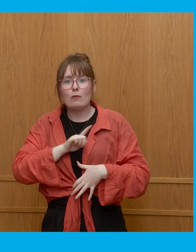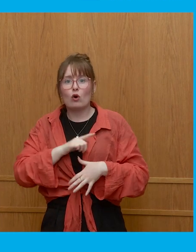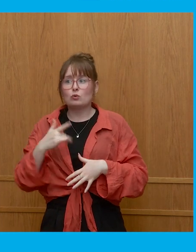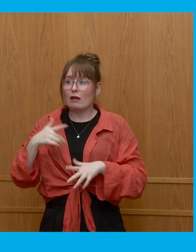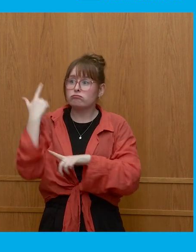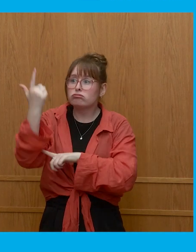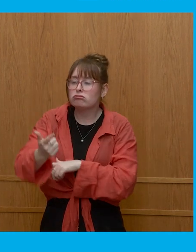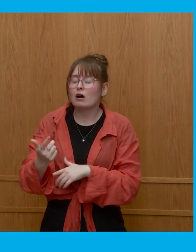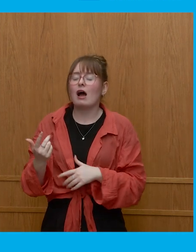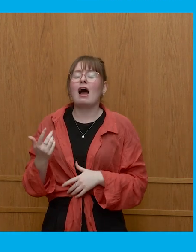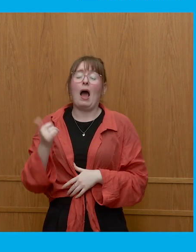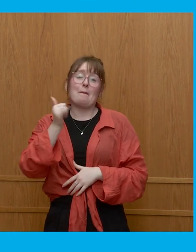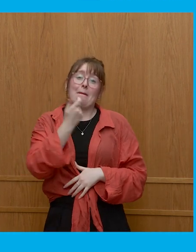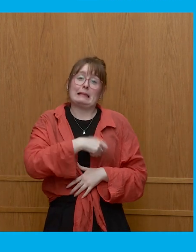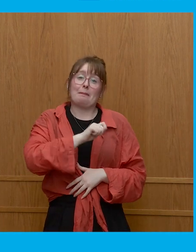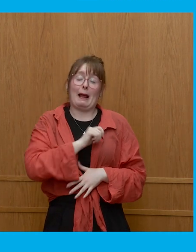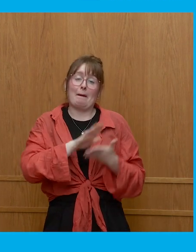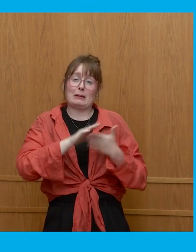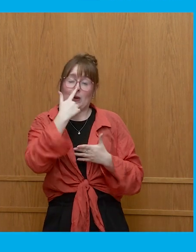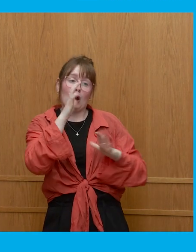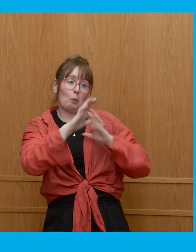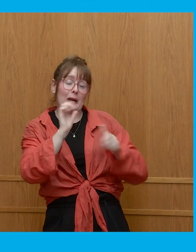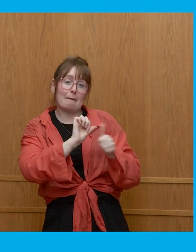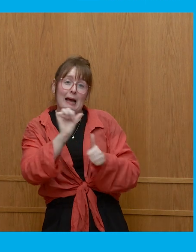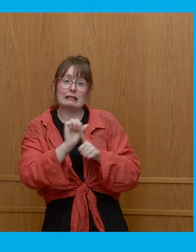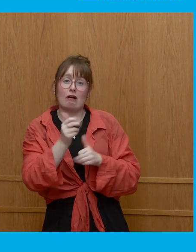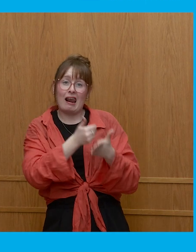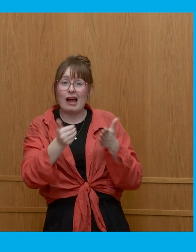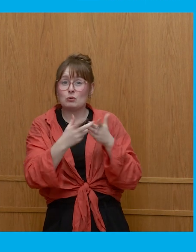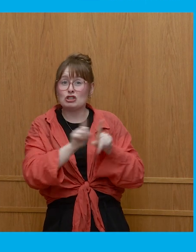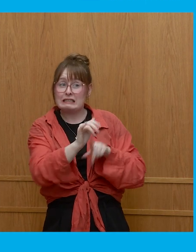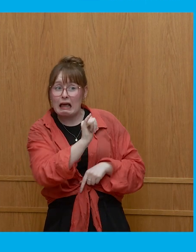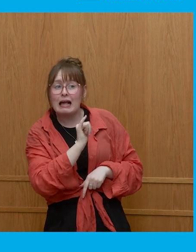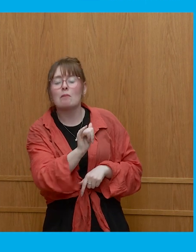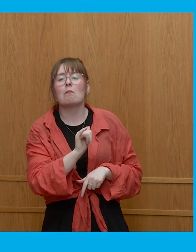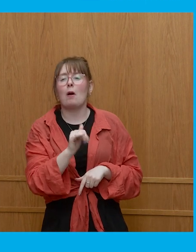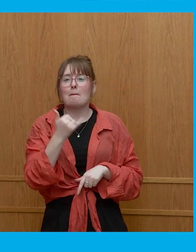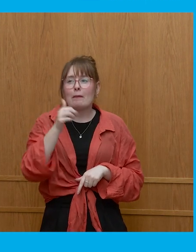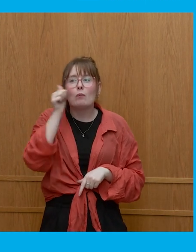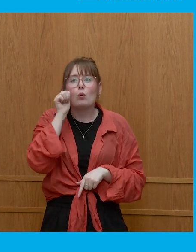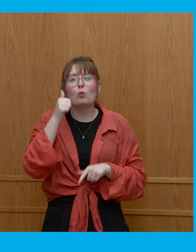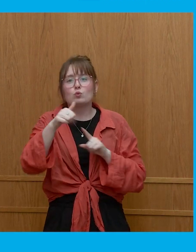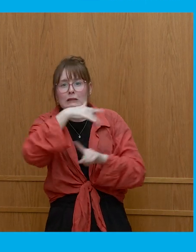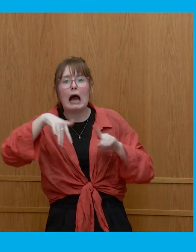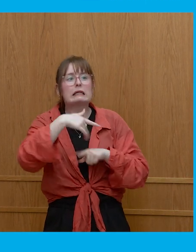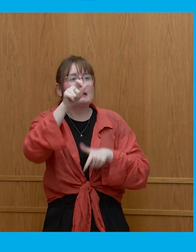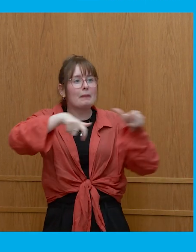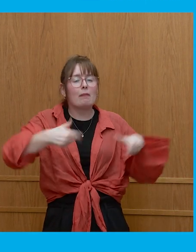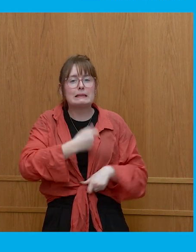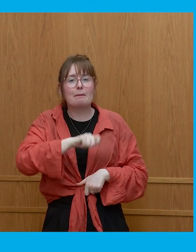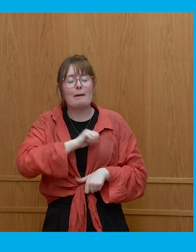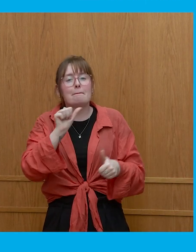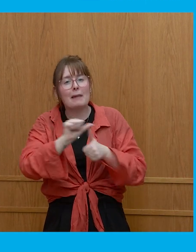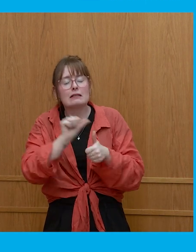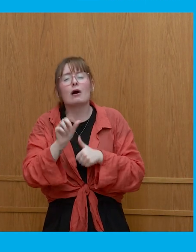we speak the language better, or maybe we know more the situation, the society. But